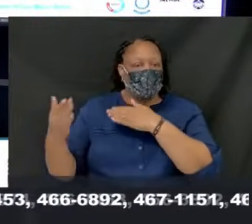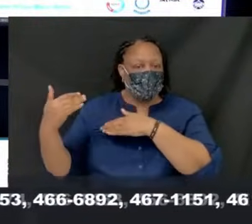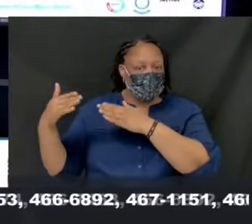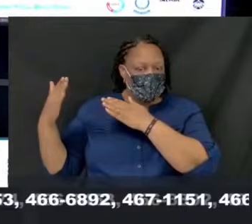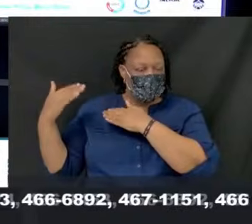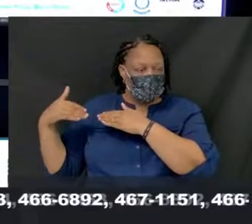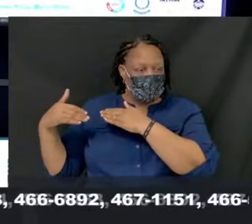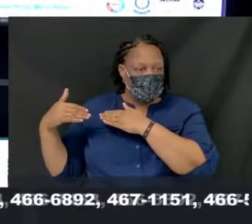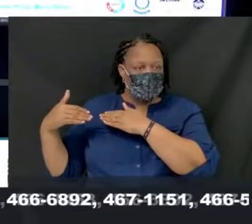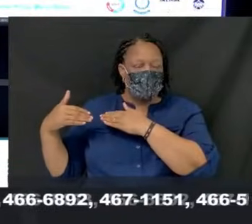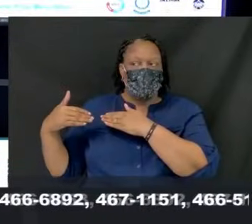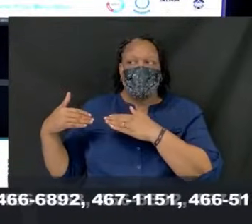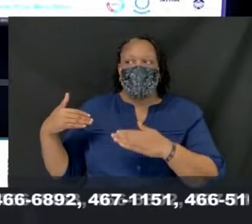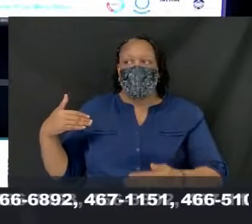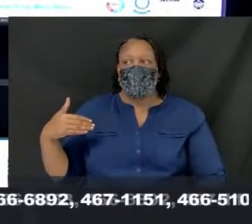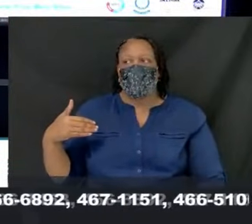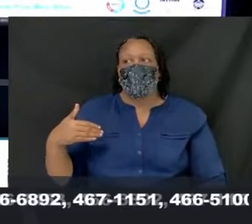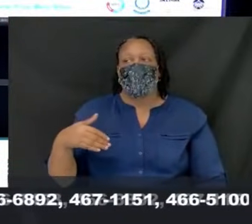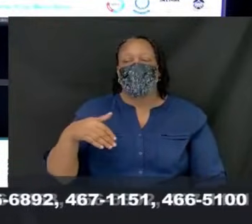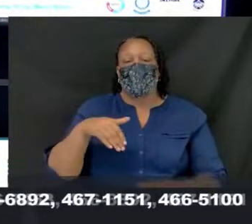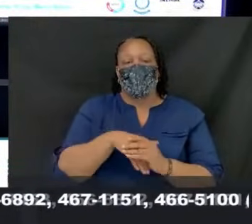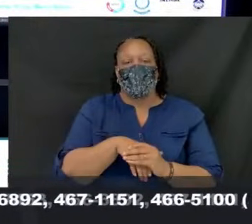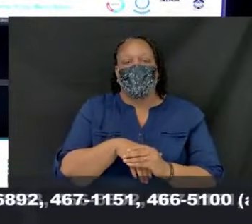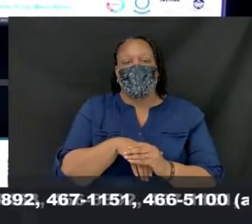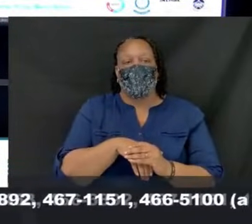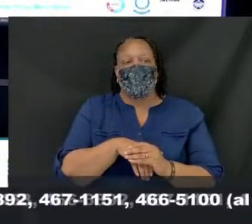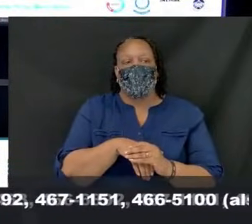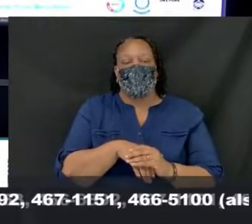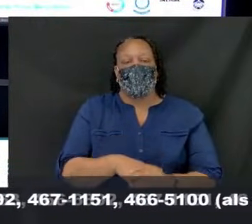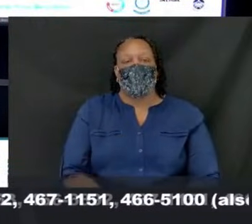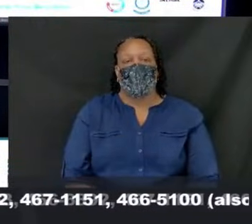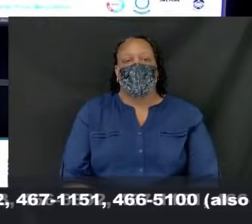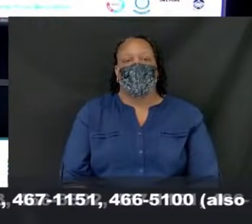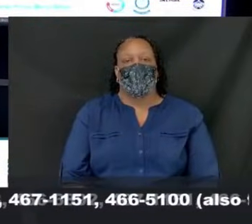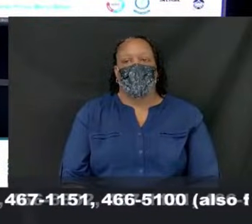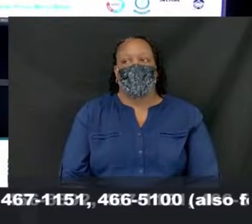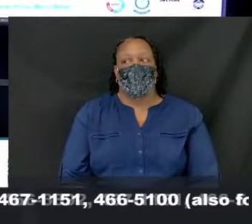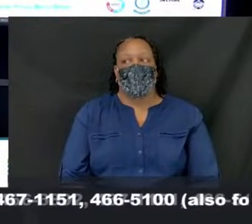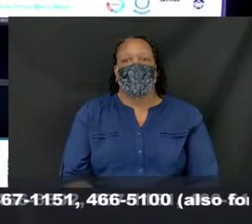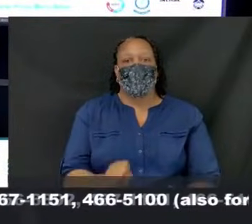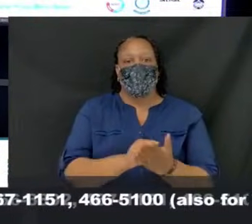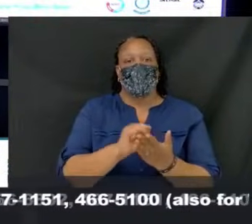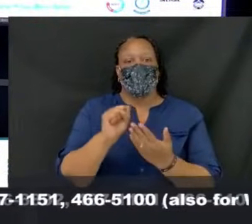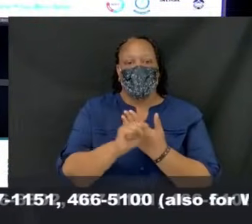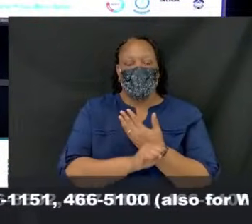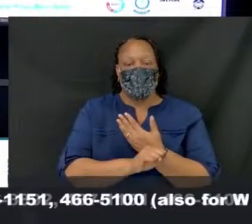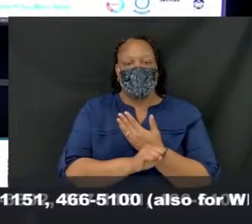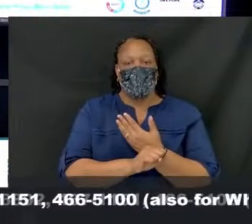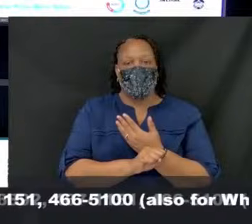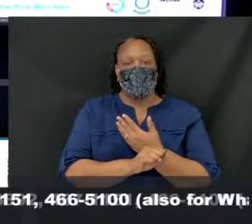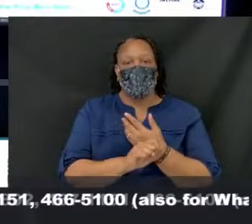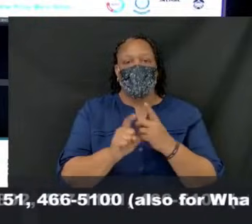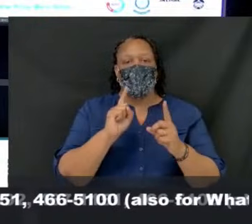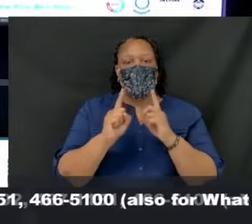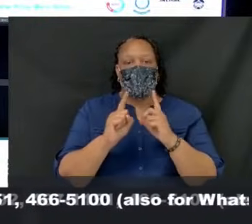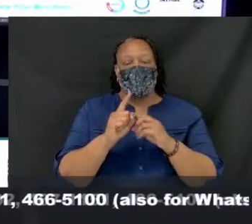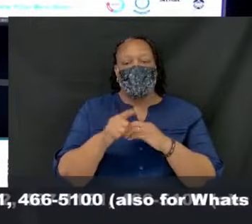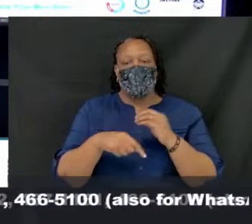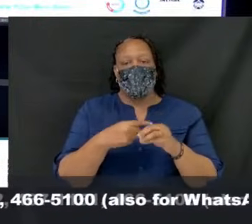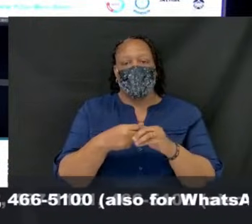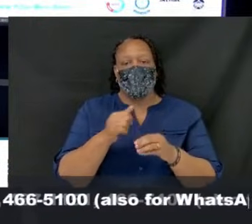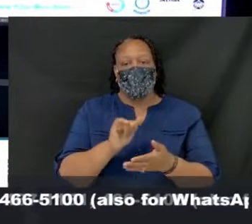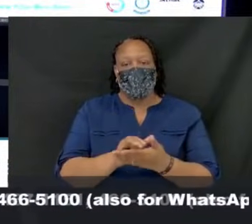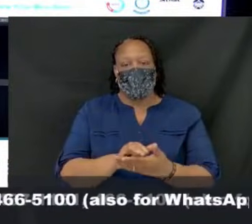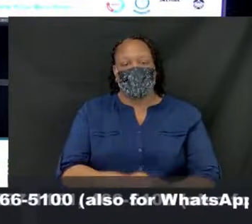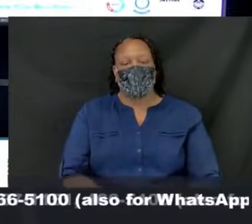penultimate press conference of the Prime Minister, the one that would have taken place in September, if I recall, early September or